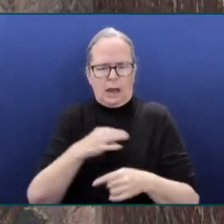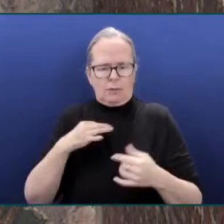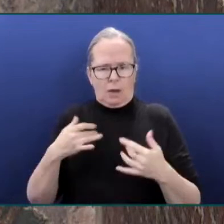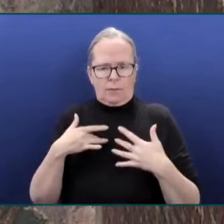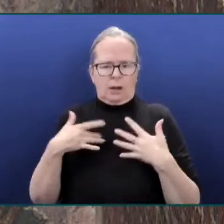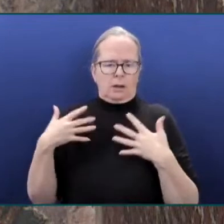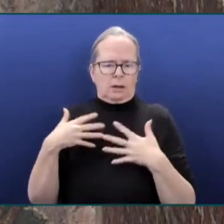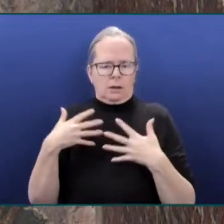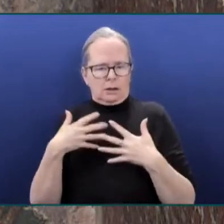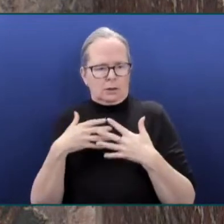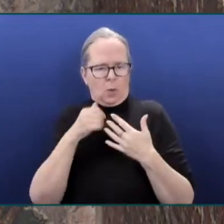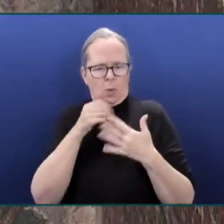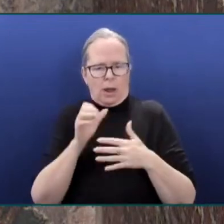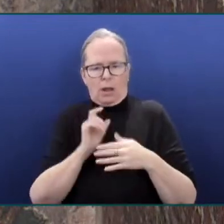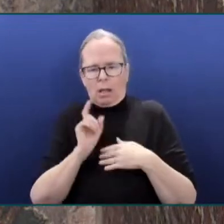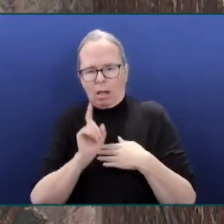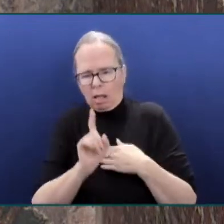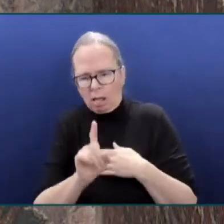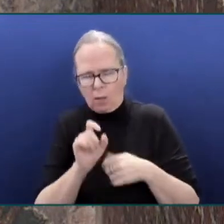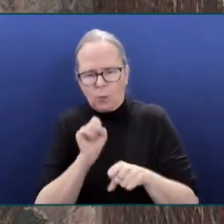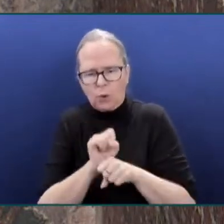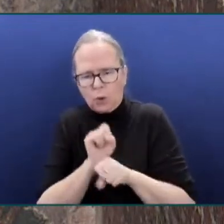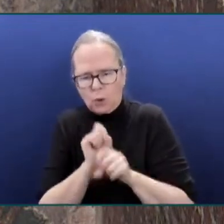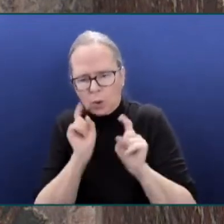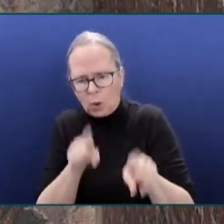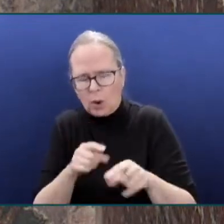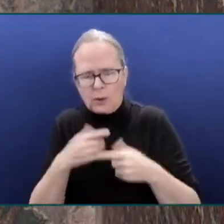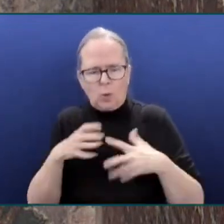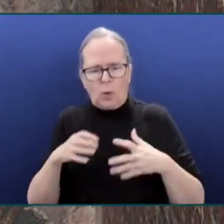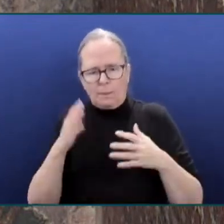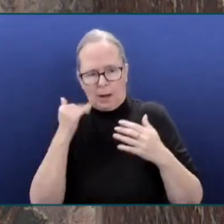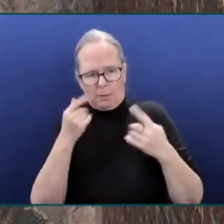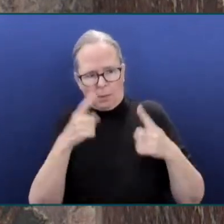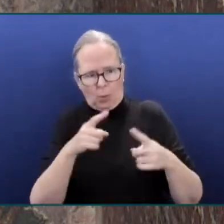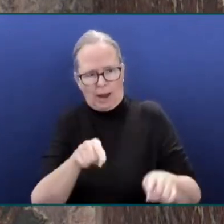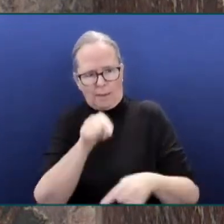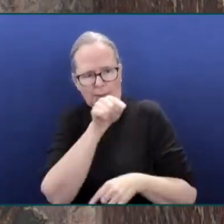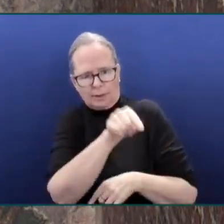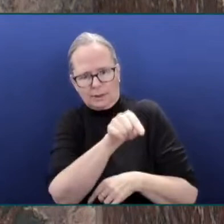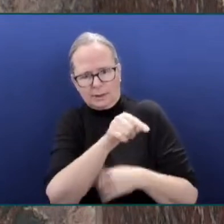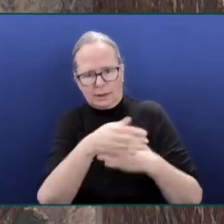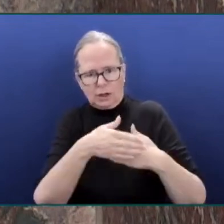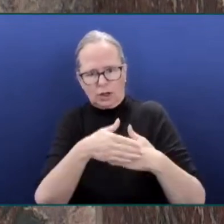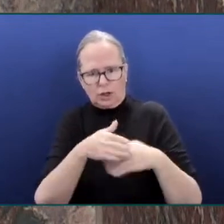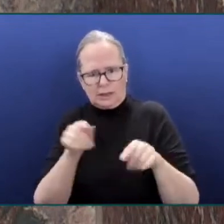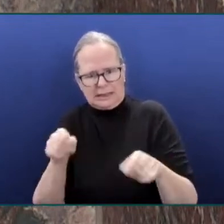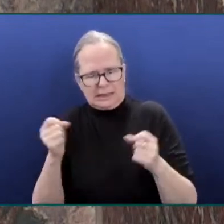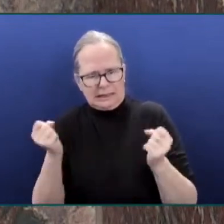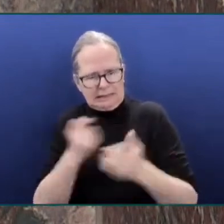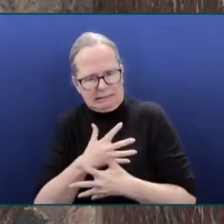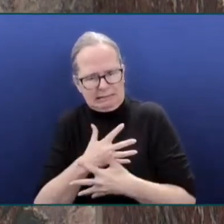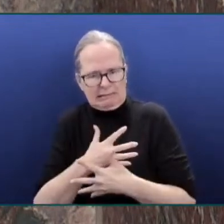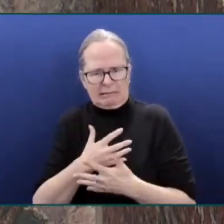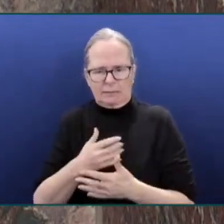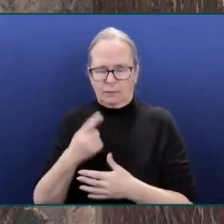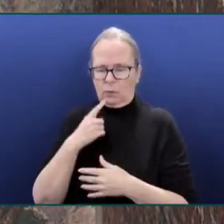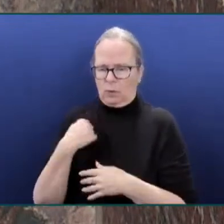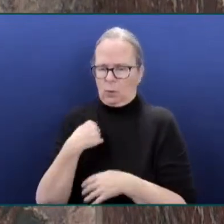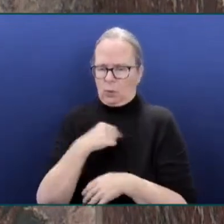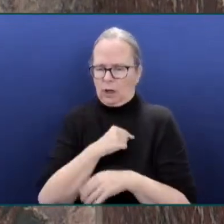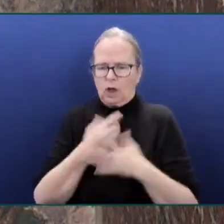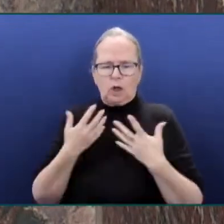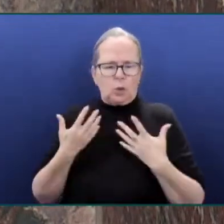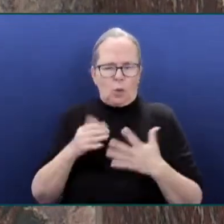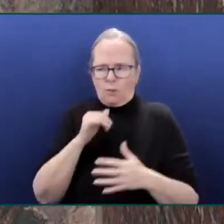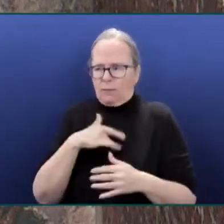confrontations. Quote, she says, "We don't feel safe anymore." Can the soft-on-crime Premier tell